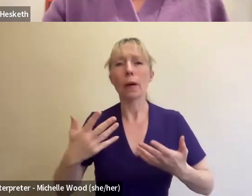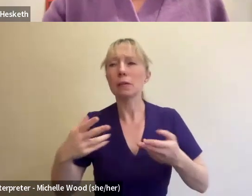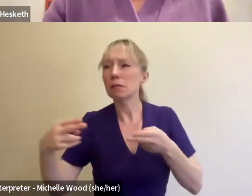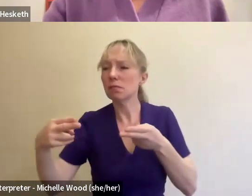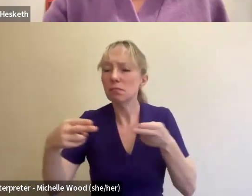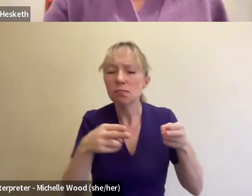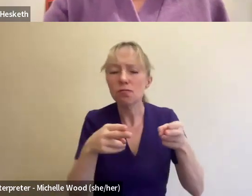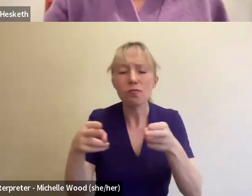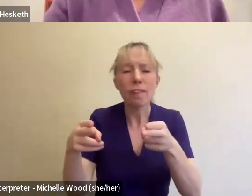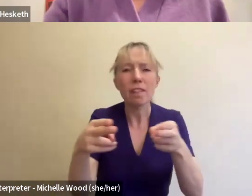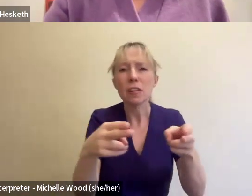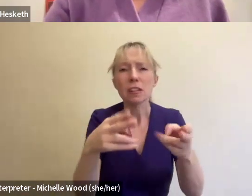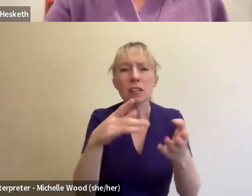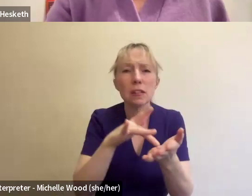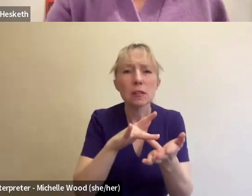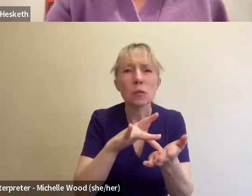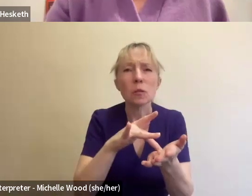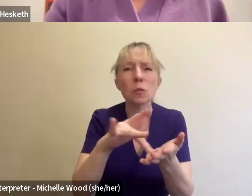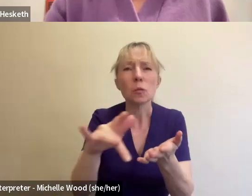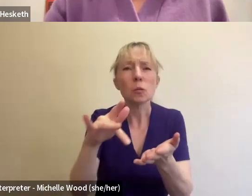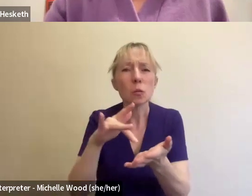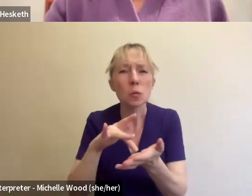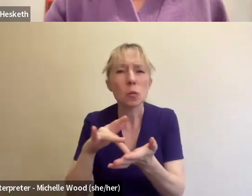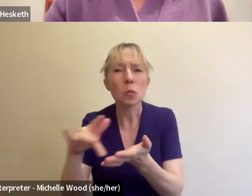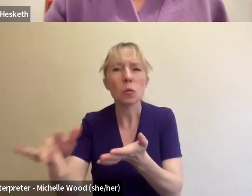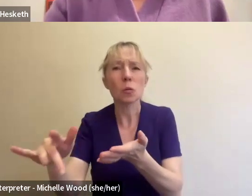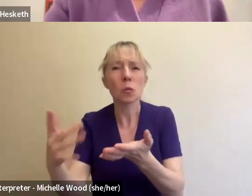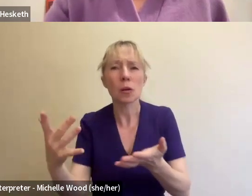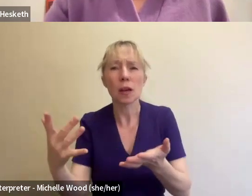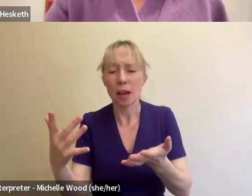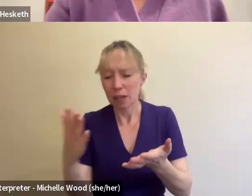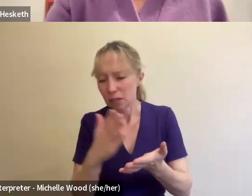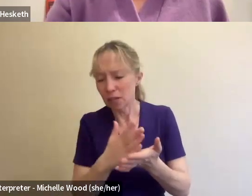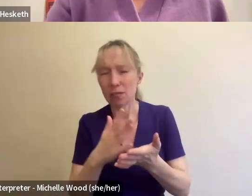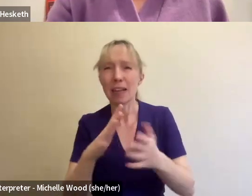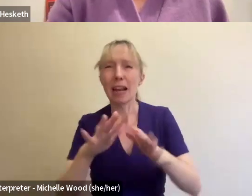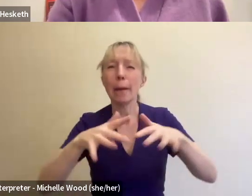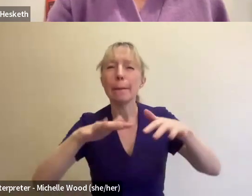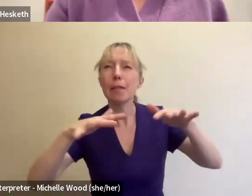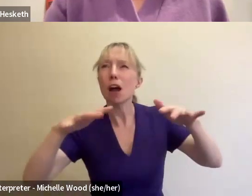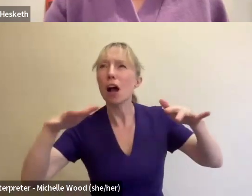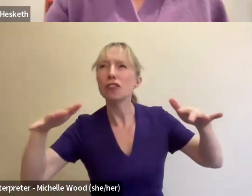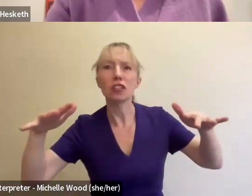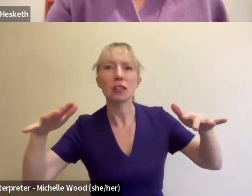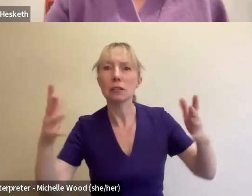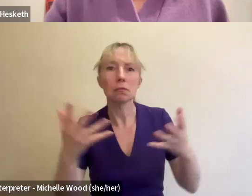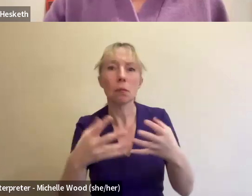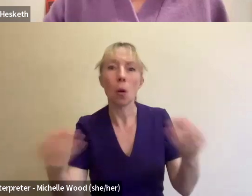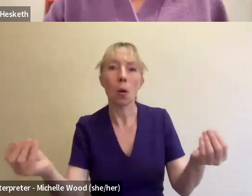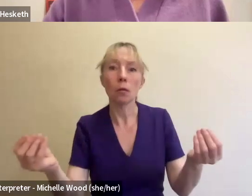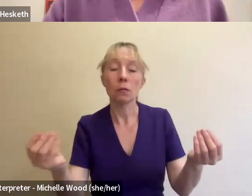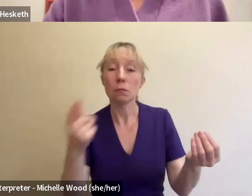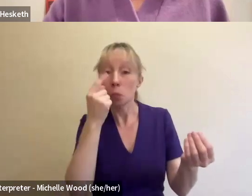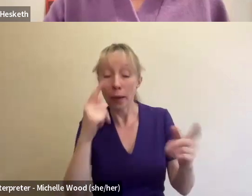sand and prevalent mirages. We could show the photographs and say,